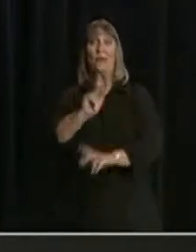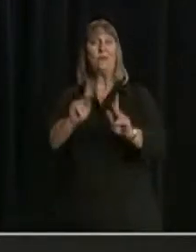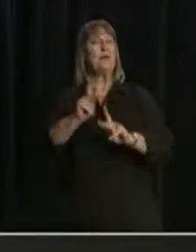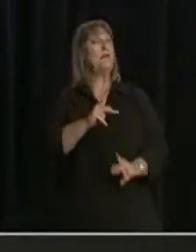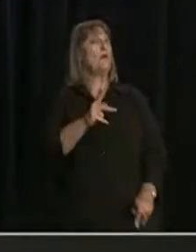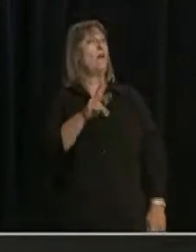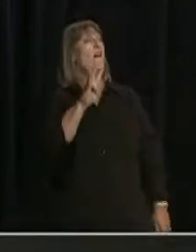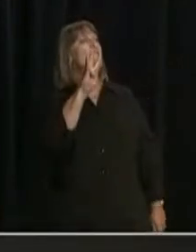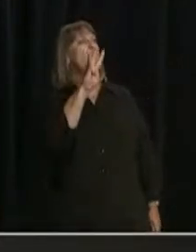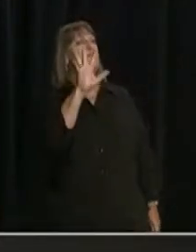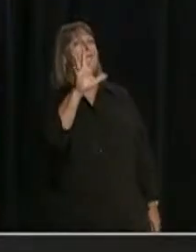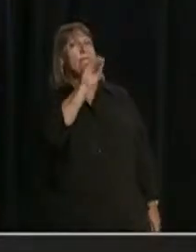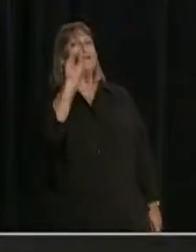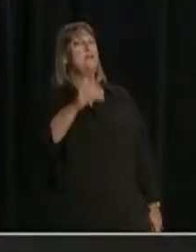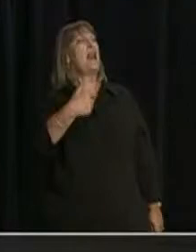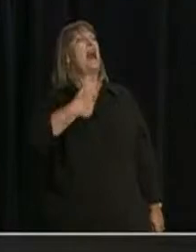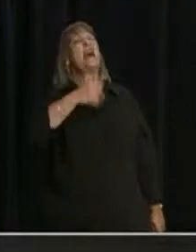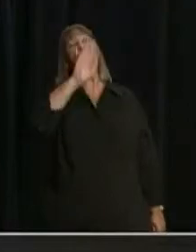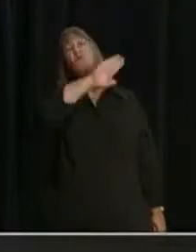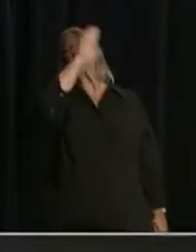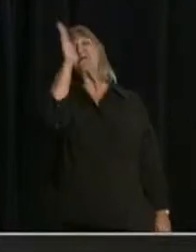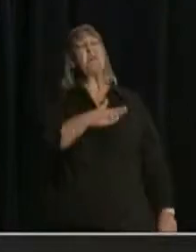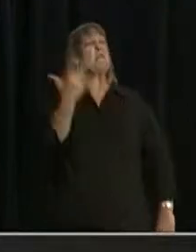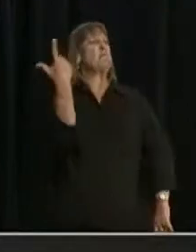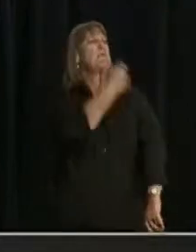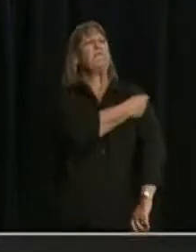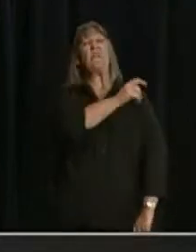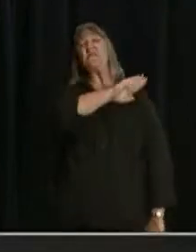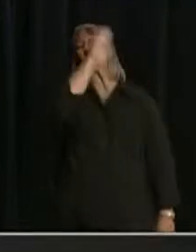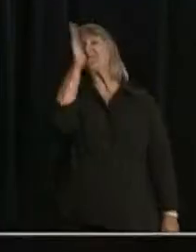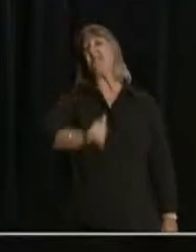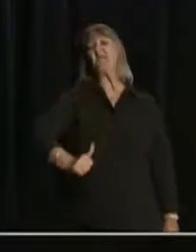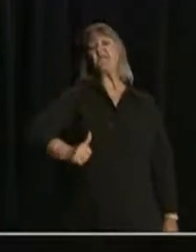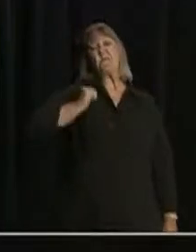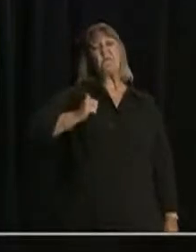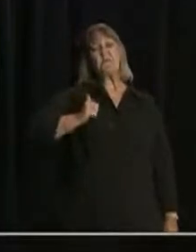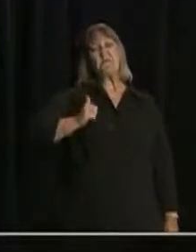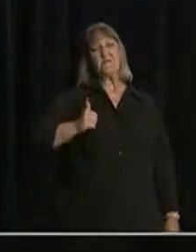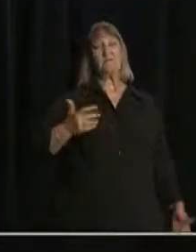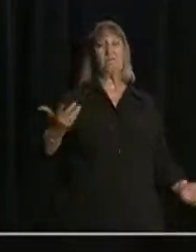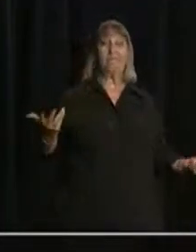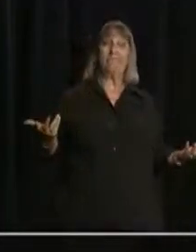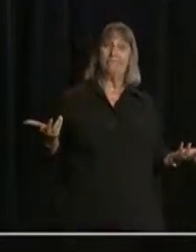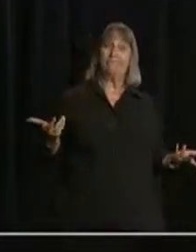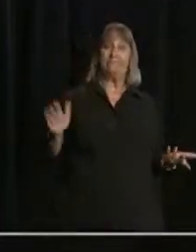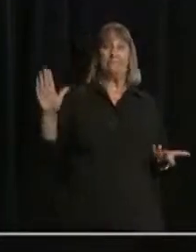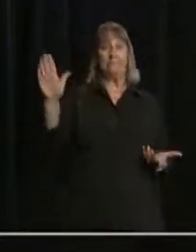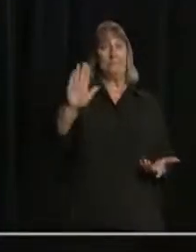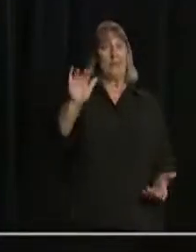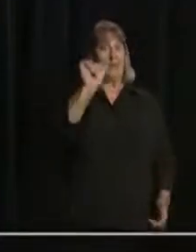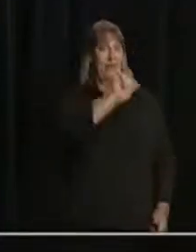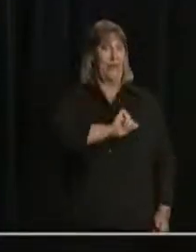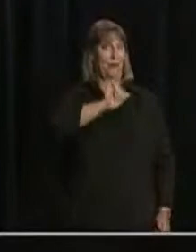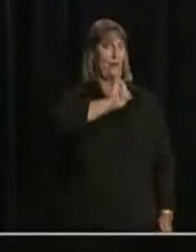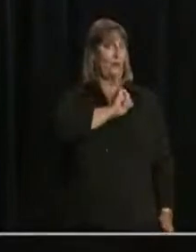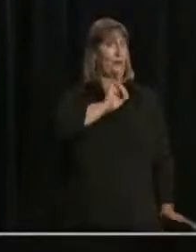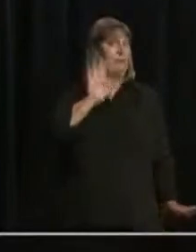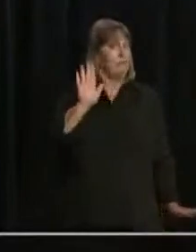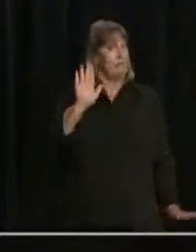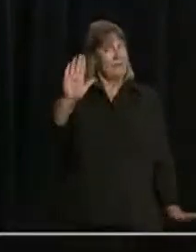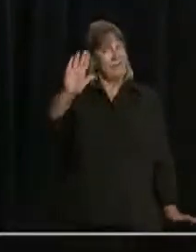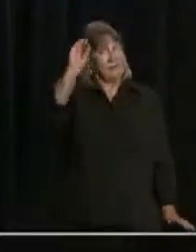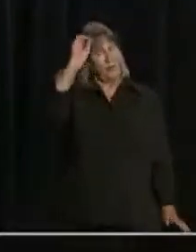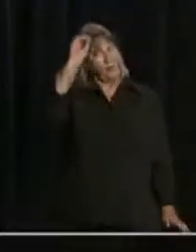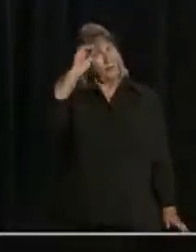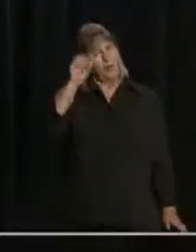it. And I don't care what you do to that group. If they're going to continue that way, they won't. And they're